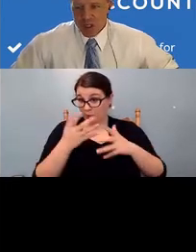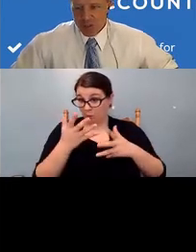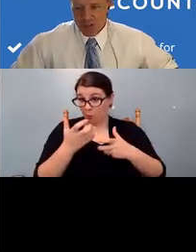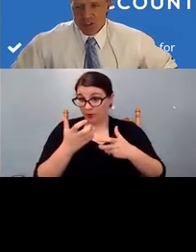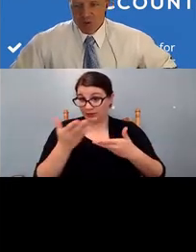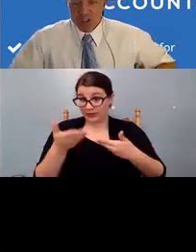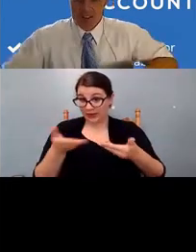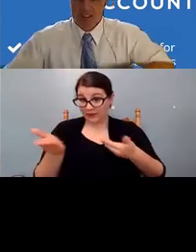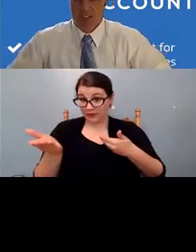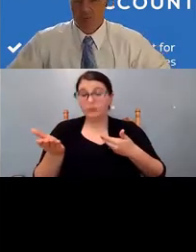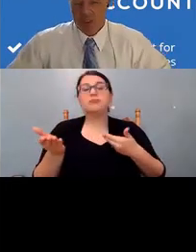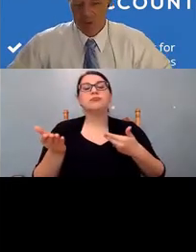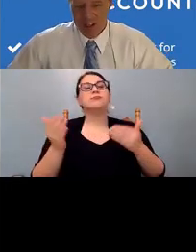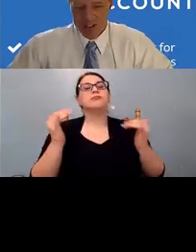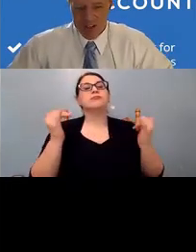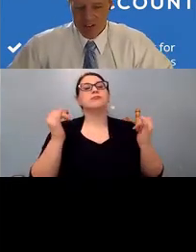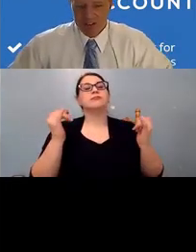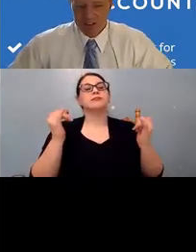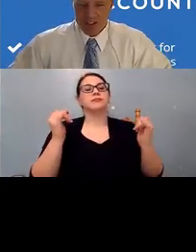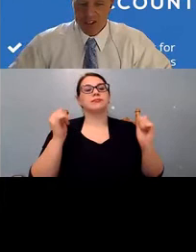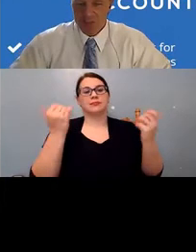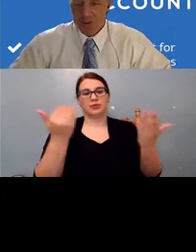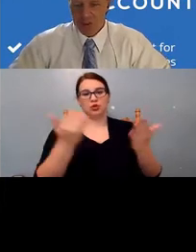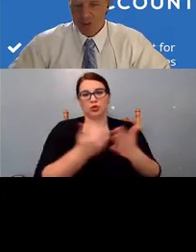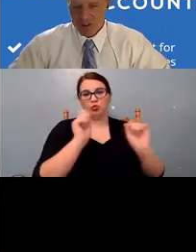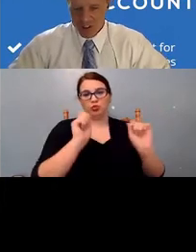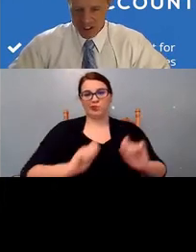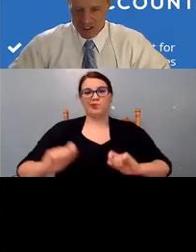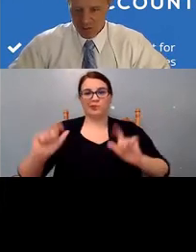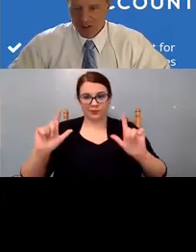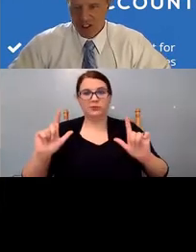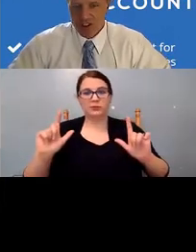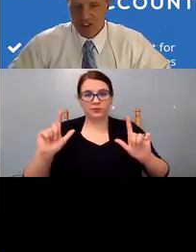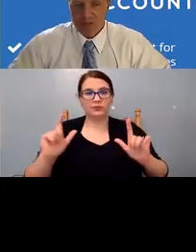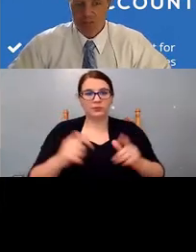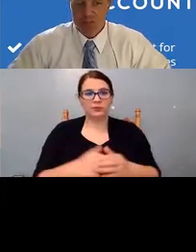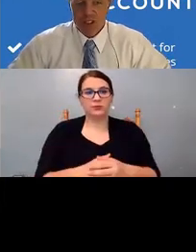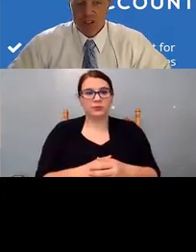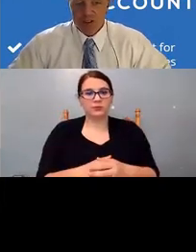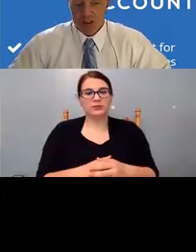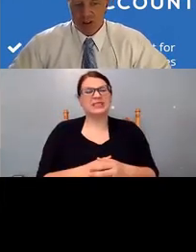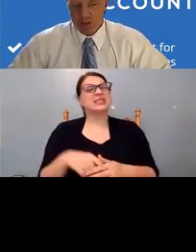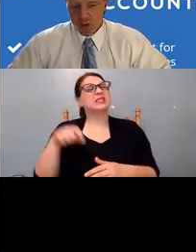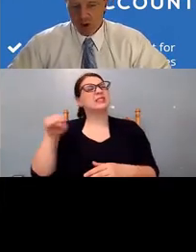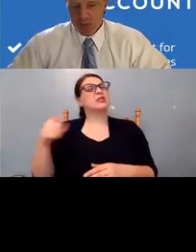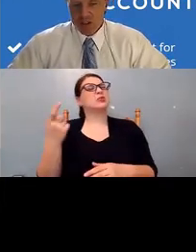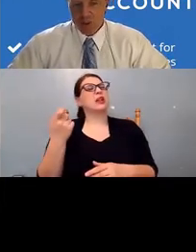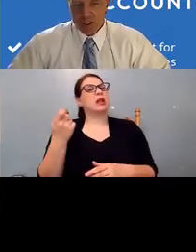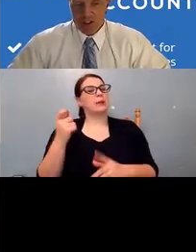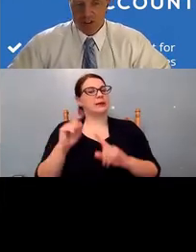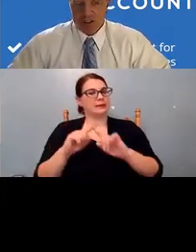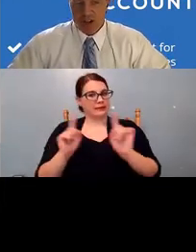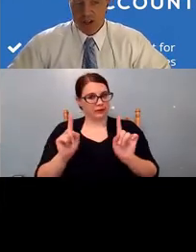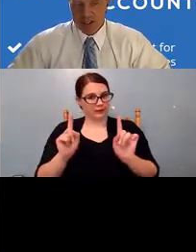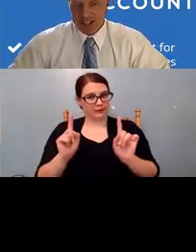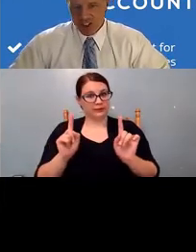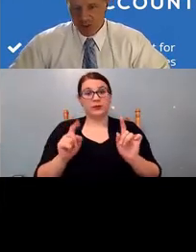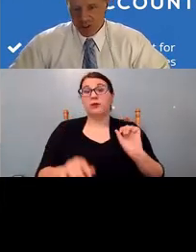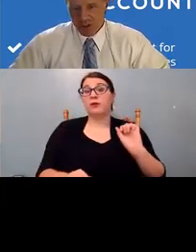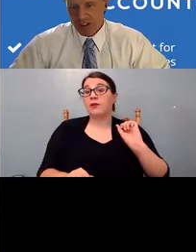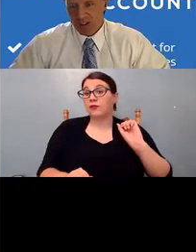a pretty busy one with the way that I've set it up for those seeing the presentation. So there are 4 main questions